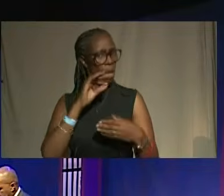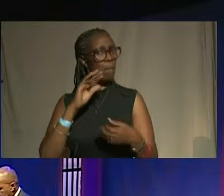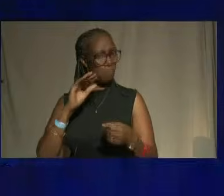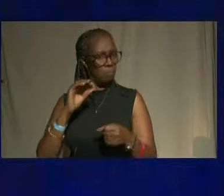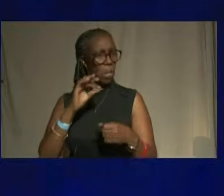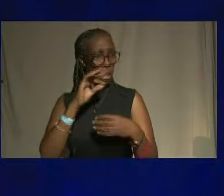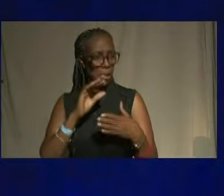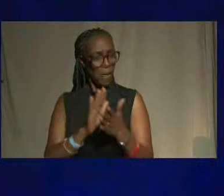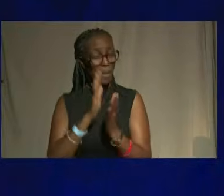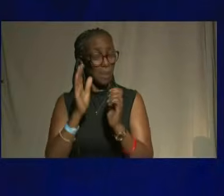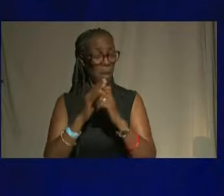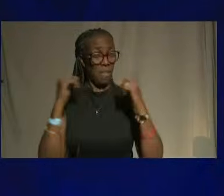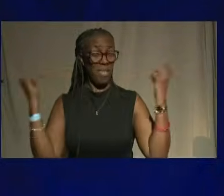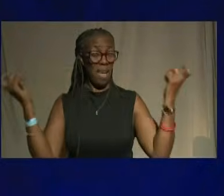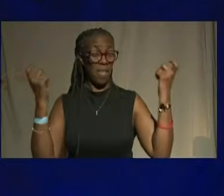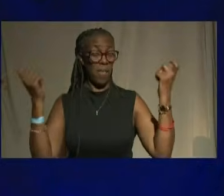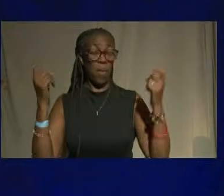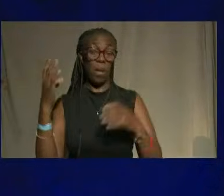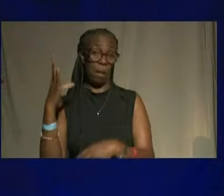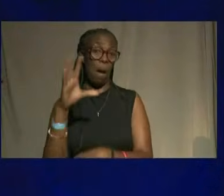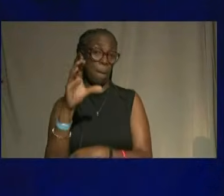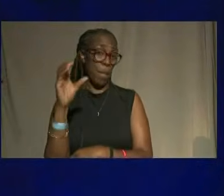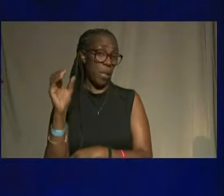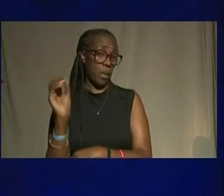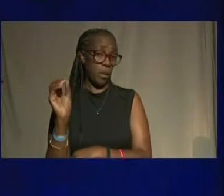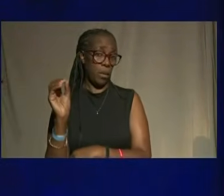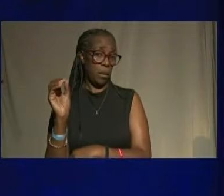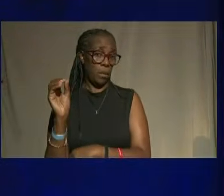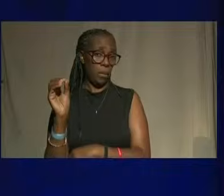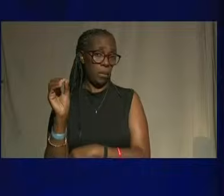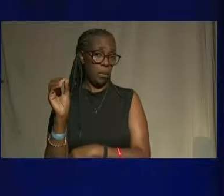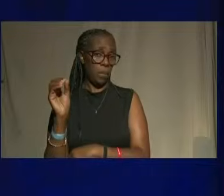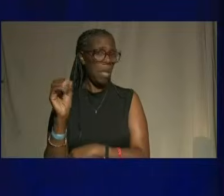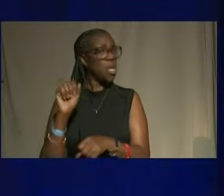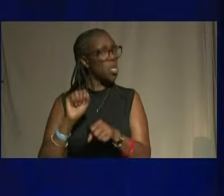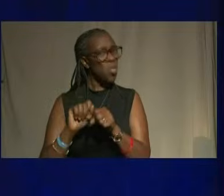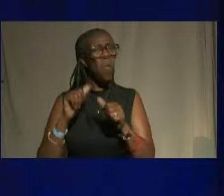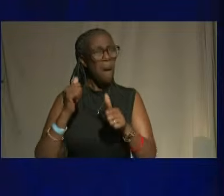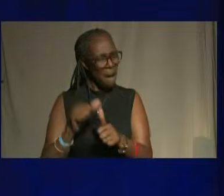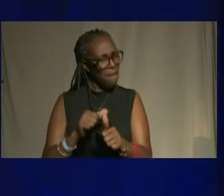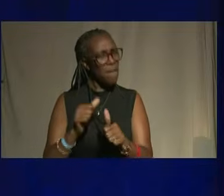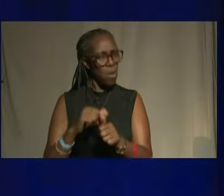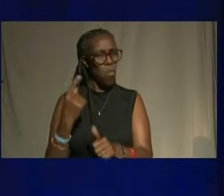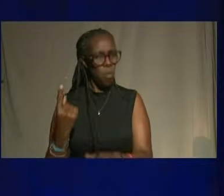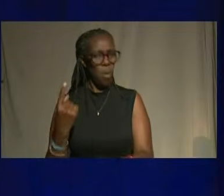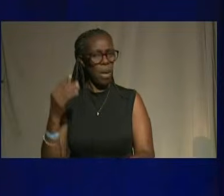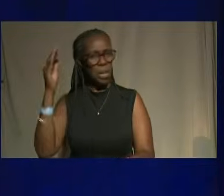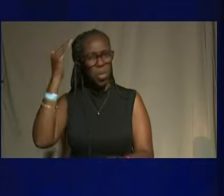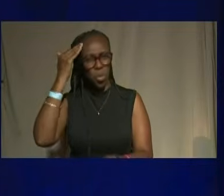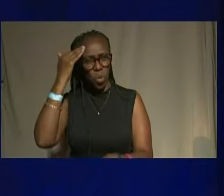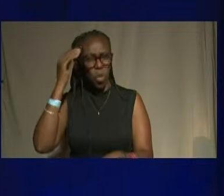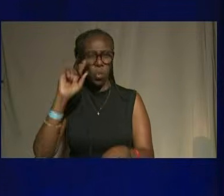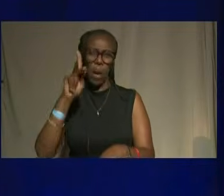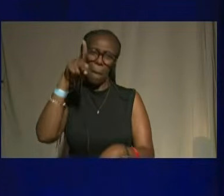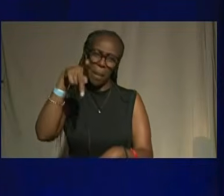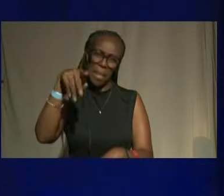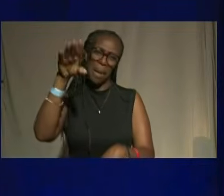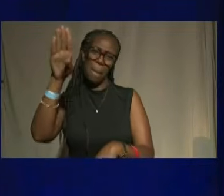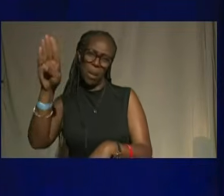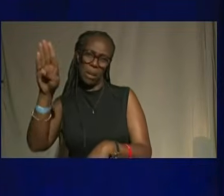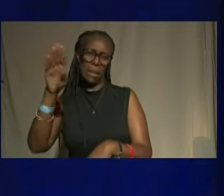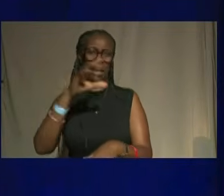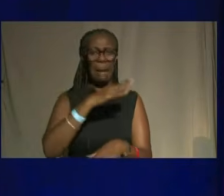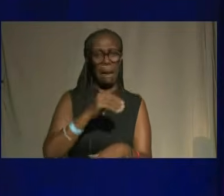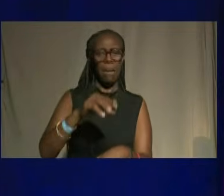our audited financial statements were open to the public. So everyone knows where Peter Bunting and Mark Golding got their wealth